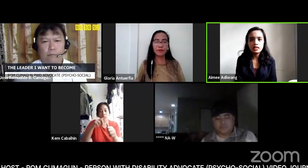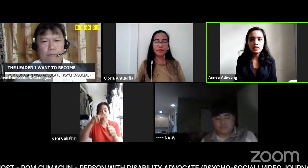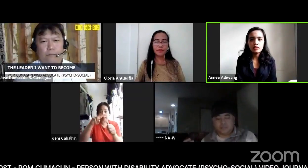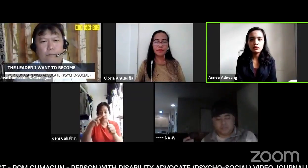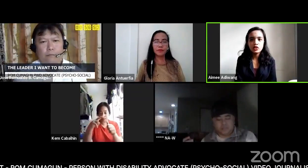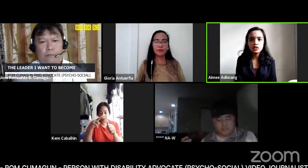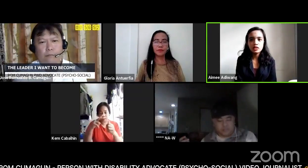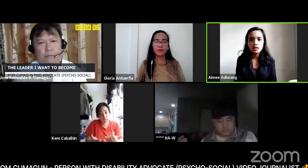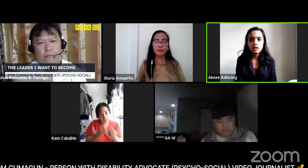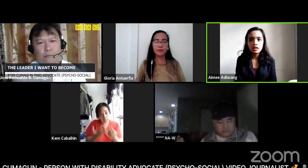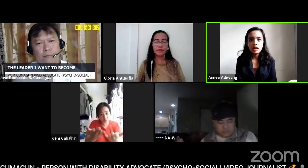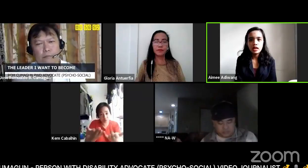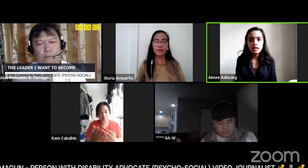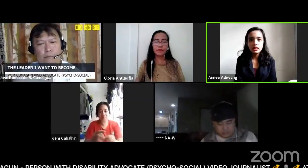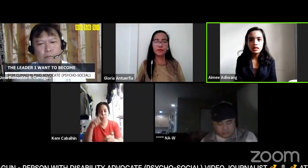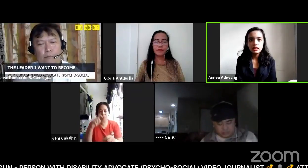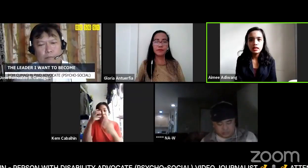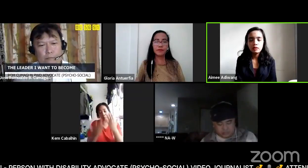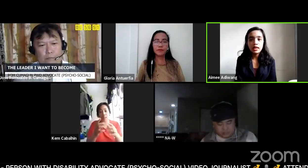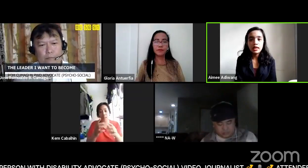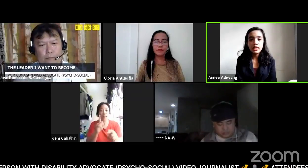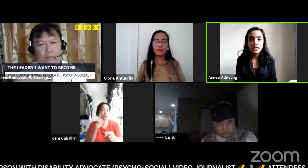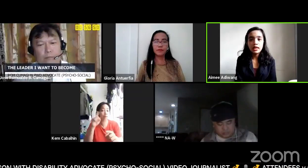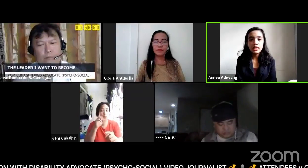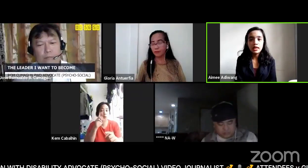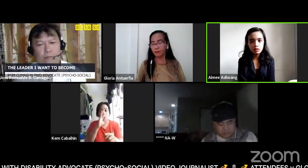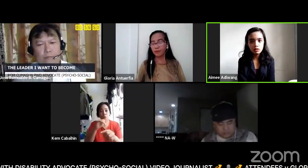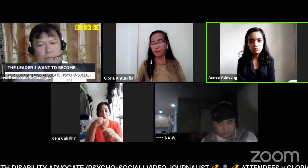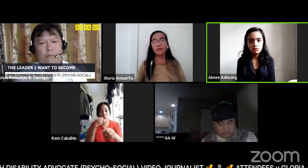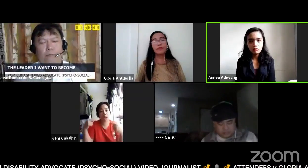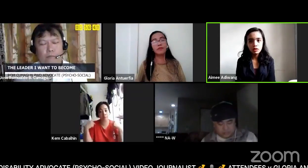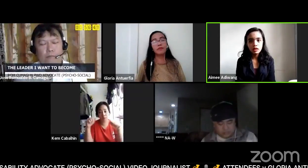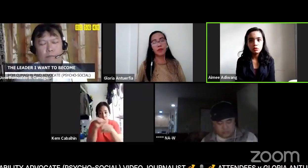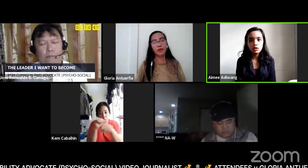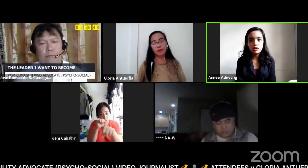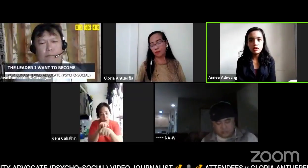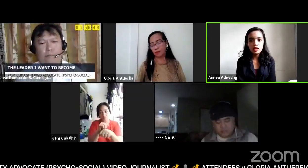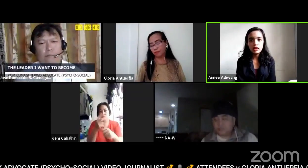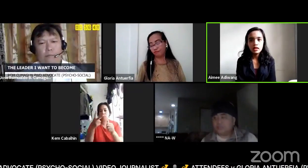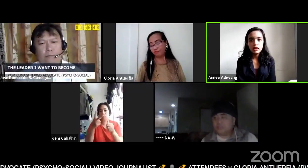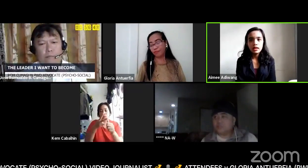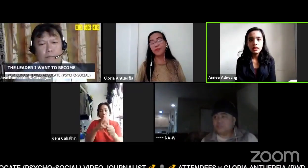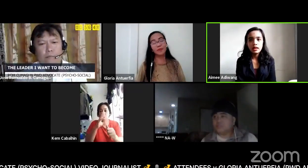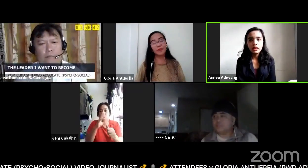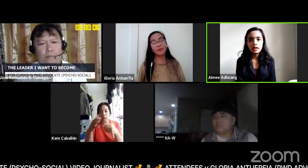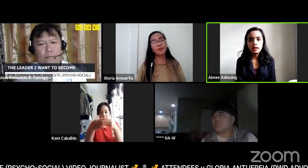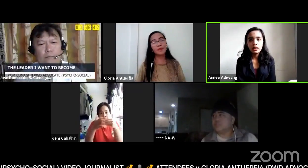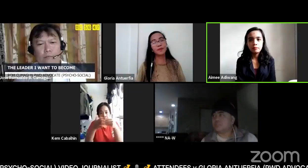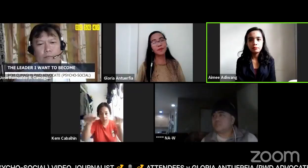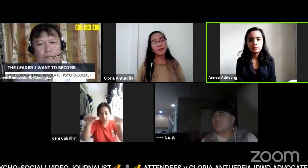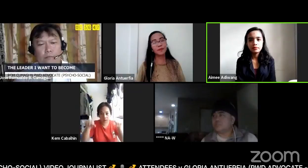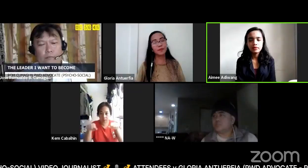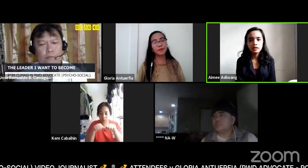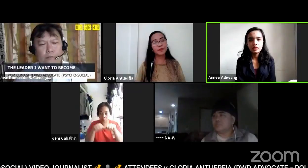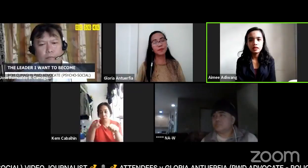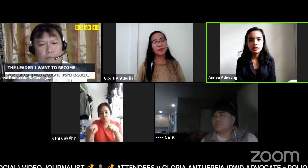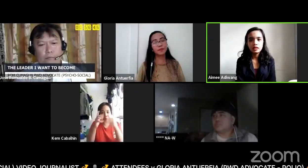next is first, my suggestion would be